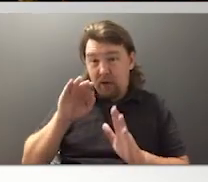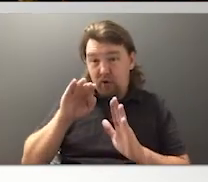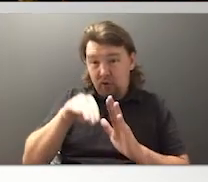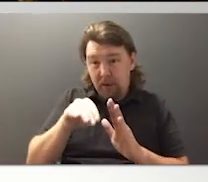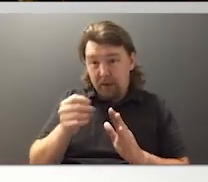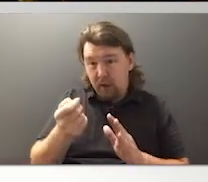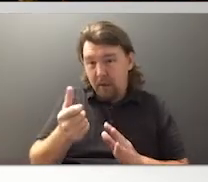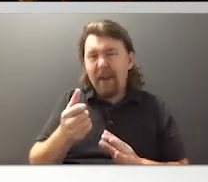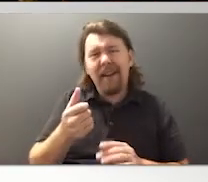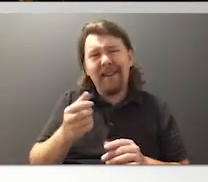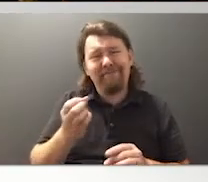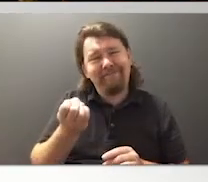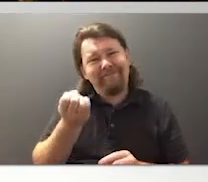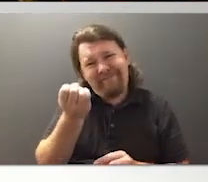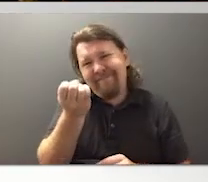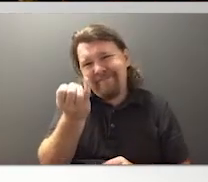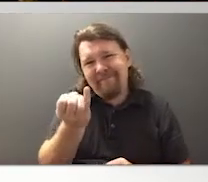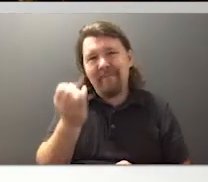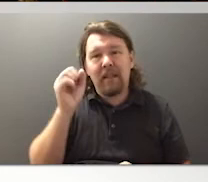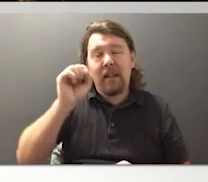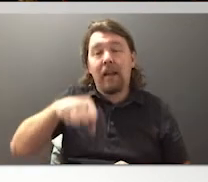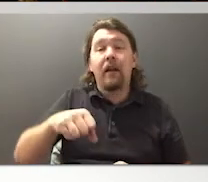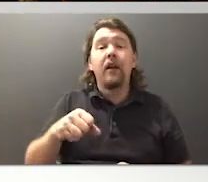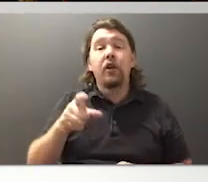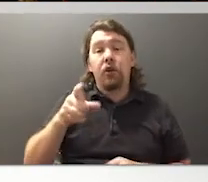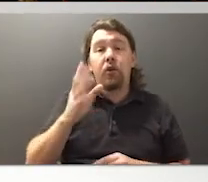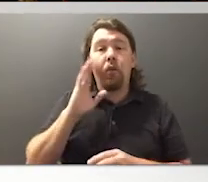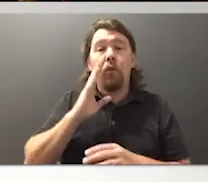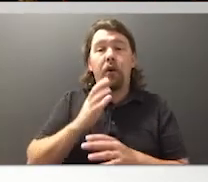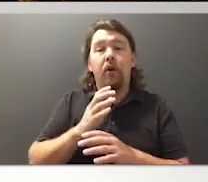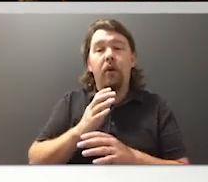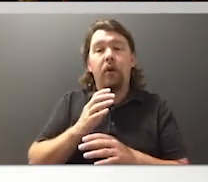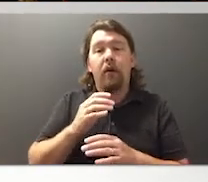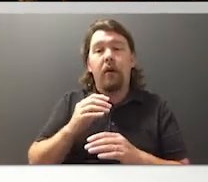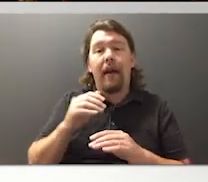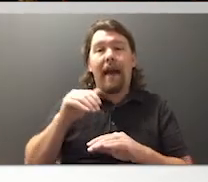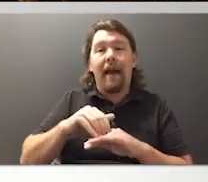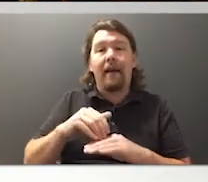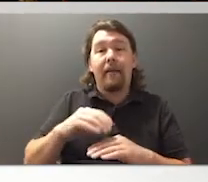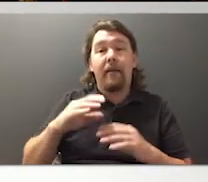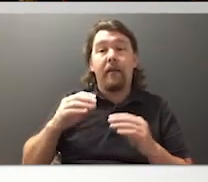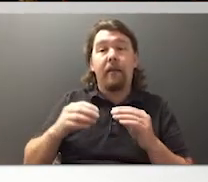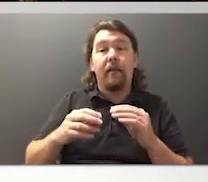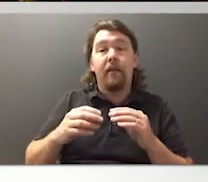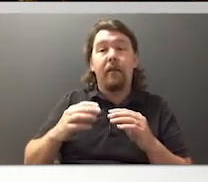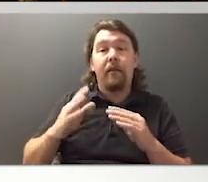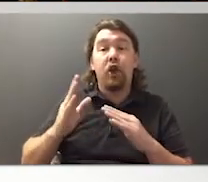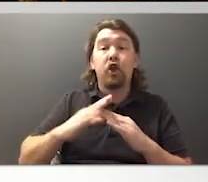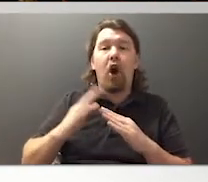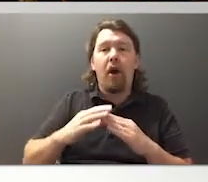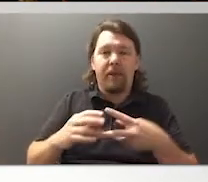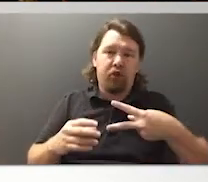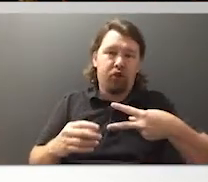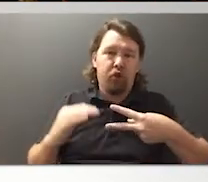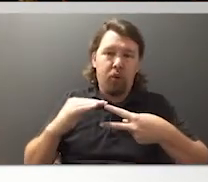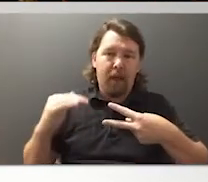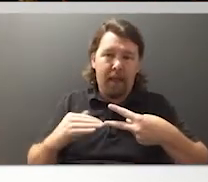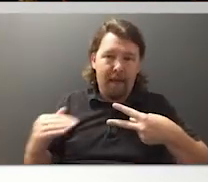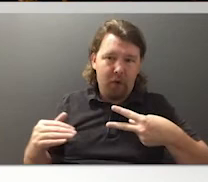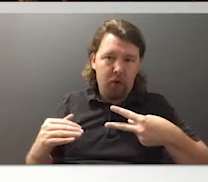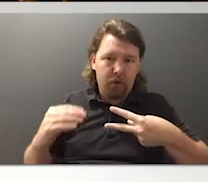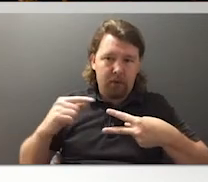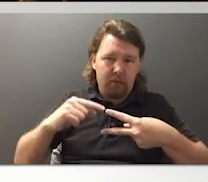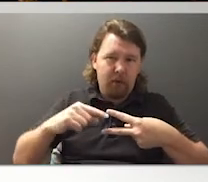bit. You will be funded at the higher of the 2 levels, and that you will be grandfathered. You will not feel that